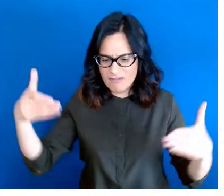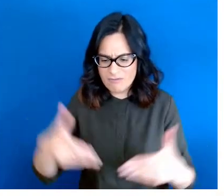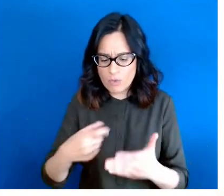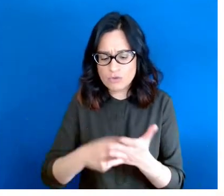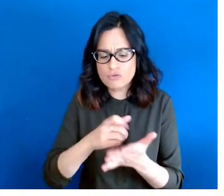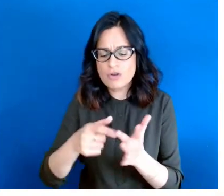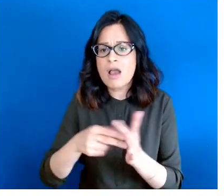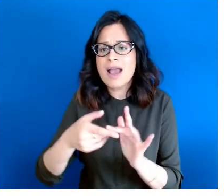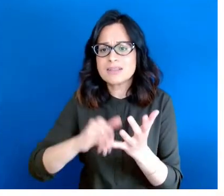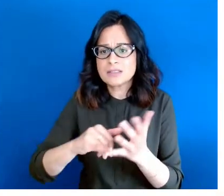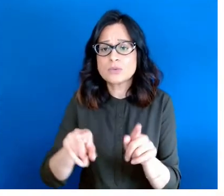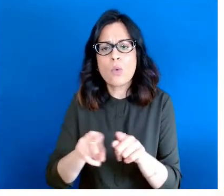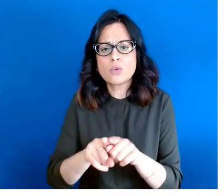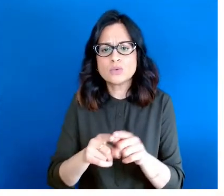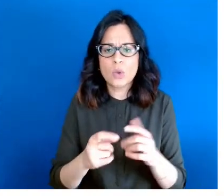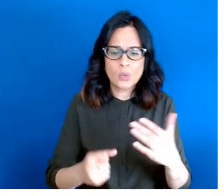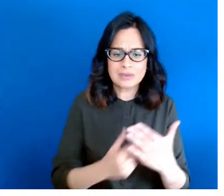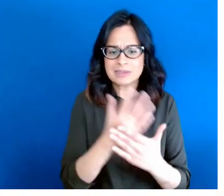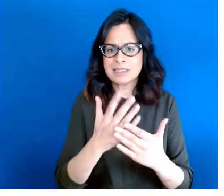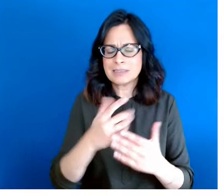allergy.